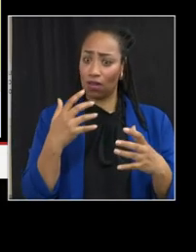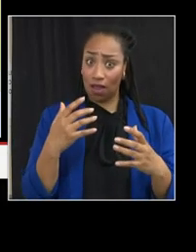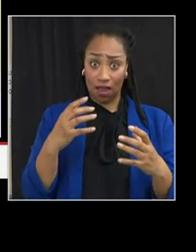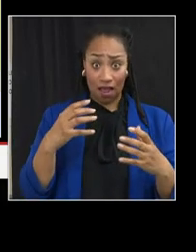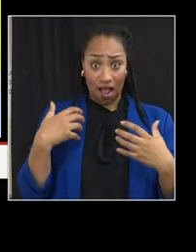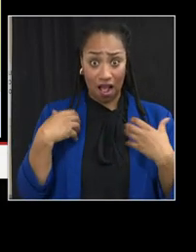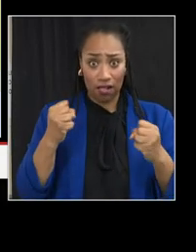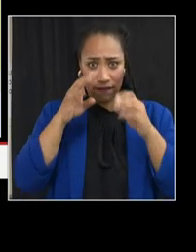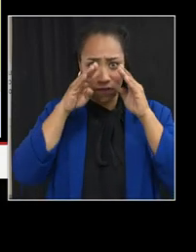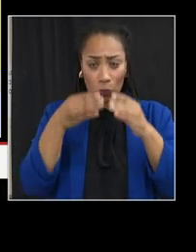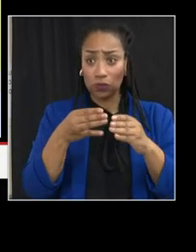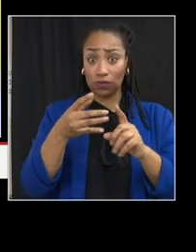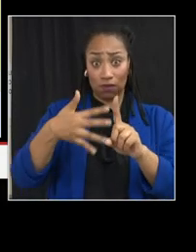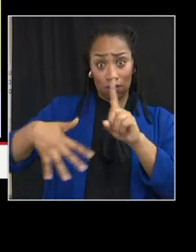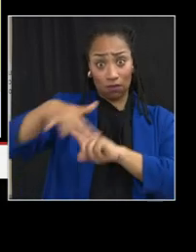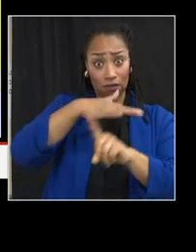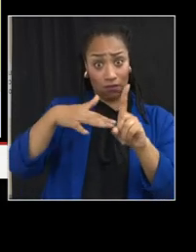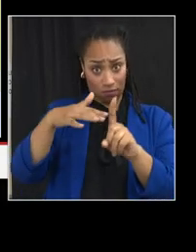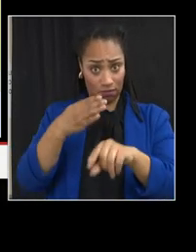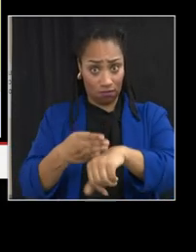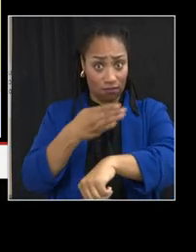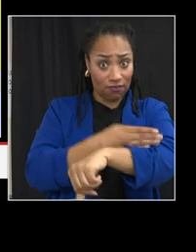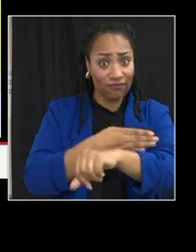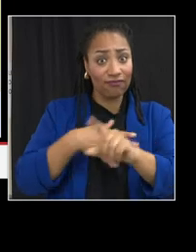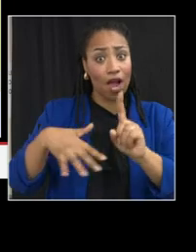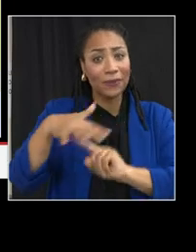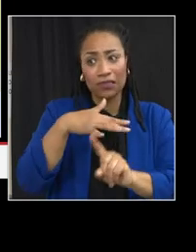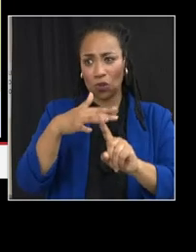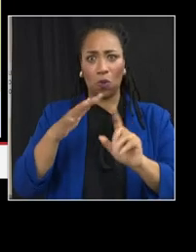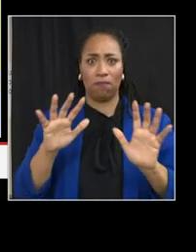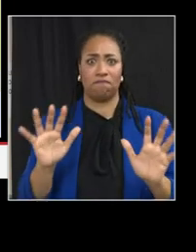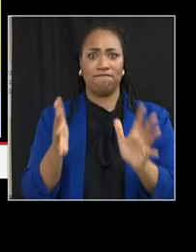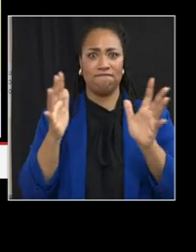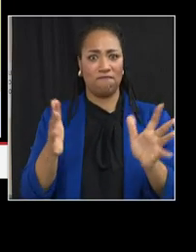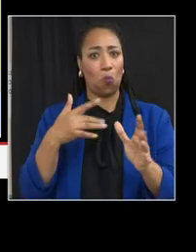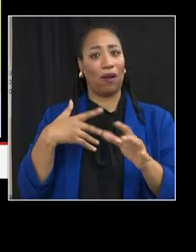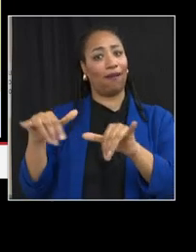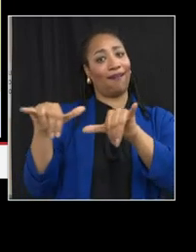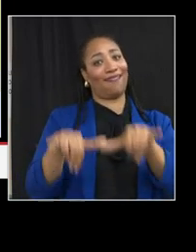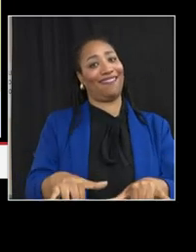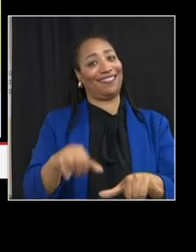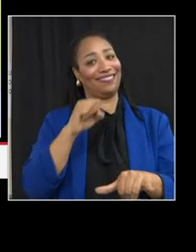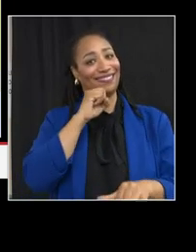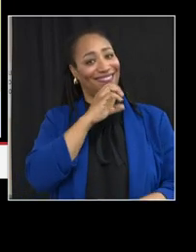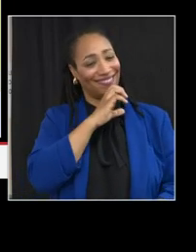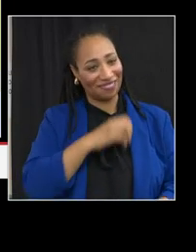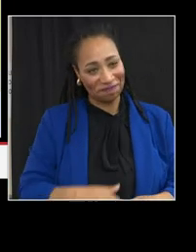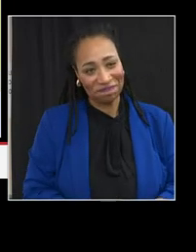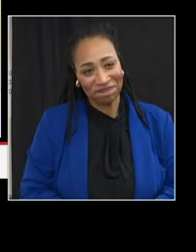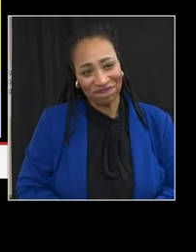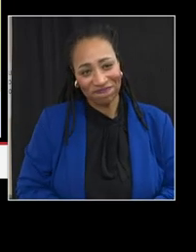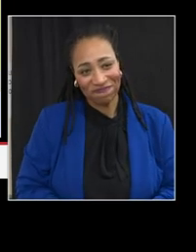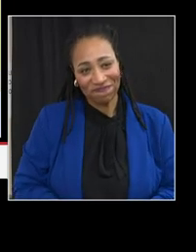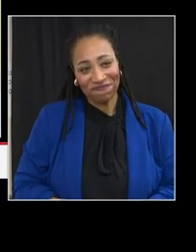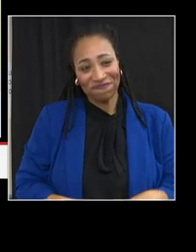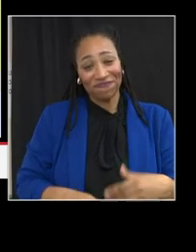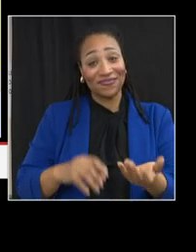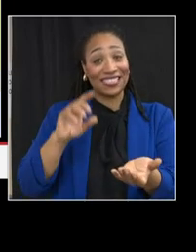fact. DCPS is the fastest improving urban school district in the nation.